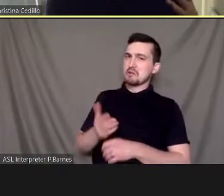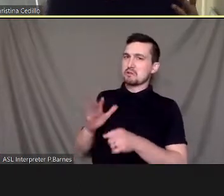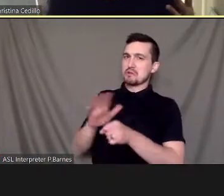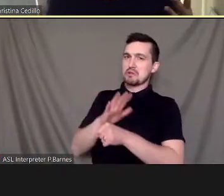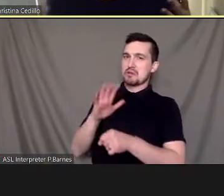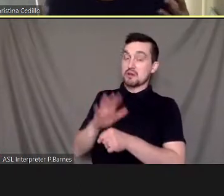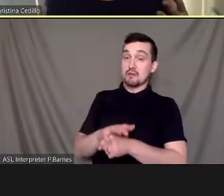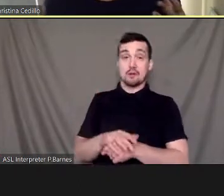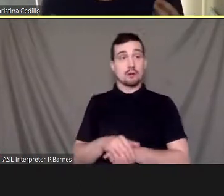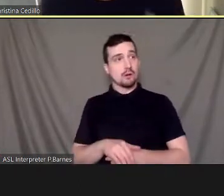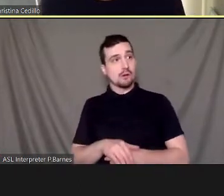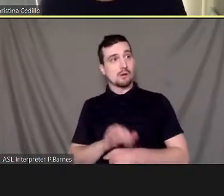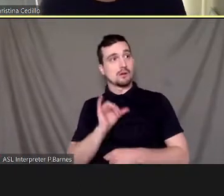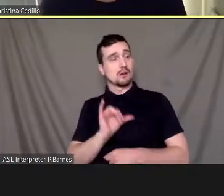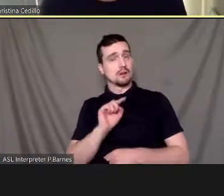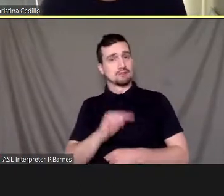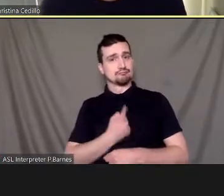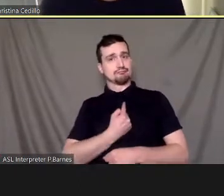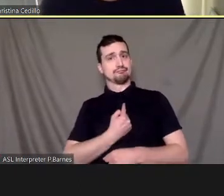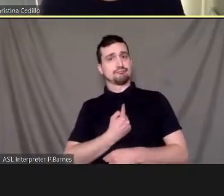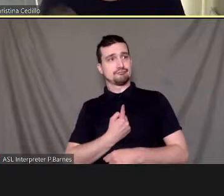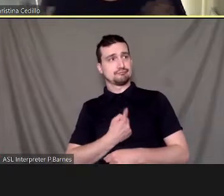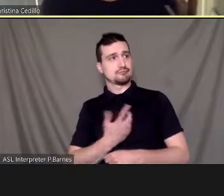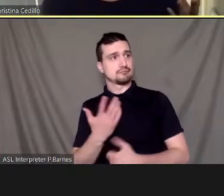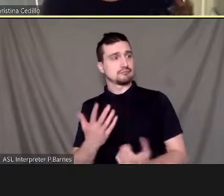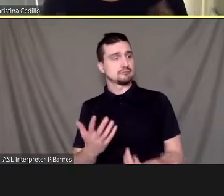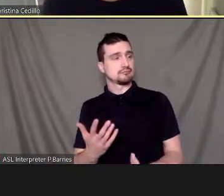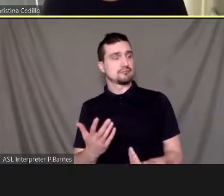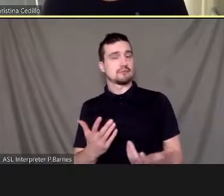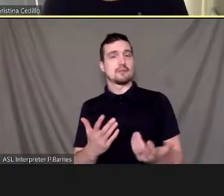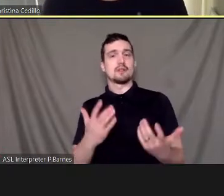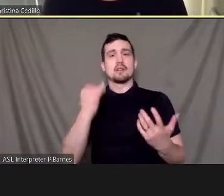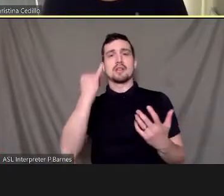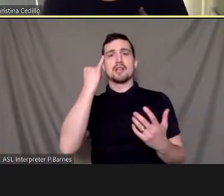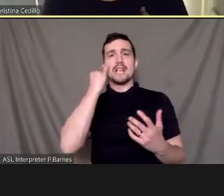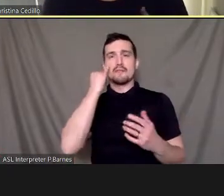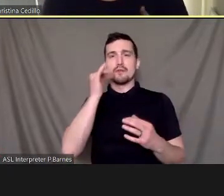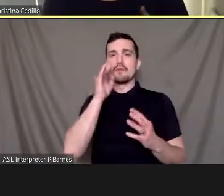take umbrage, right? But if we think about it, when